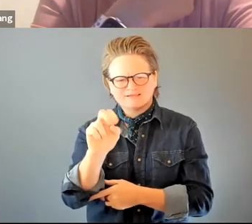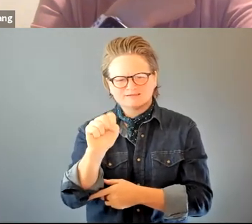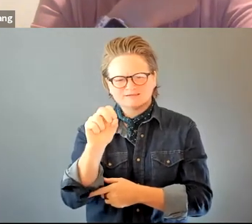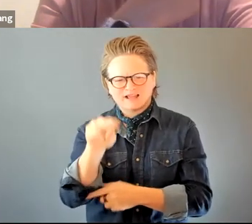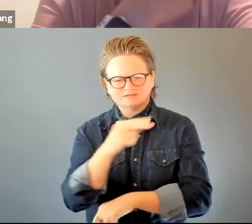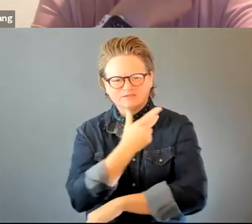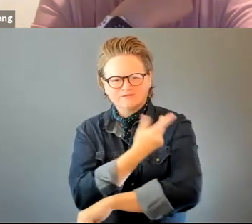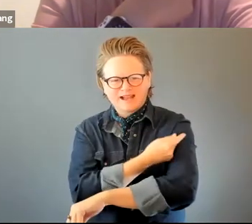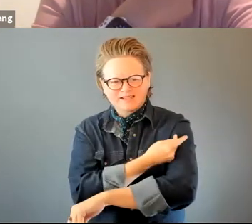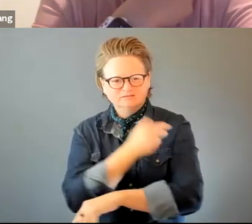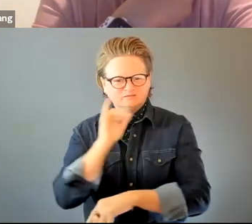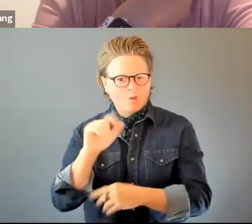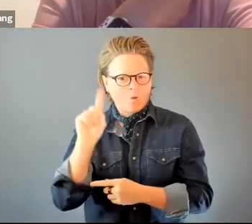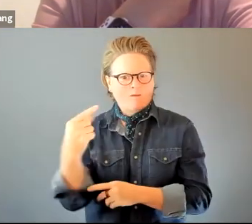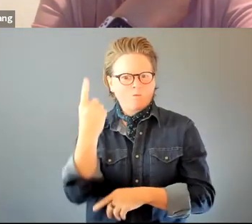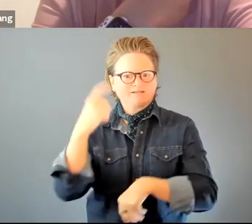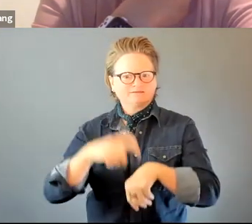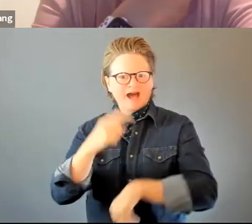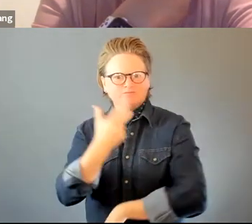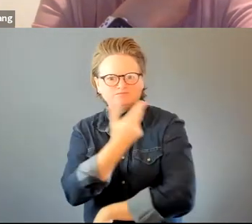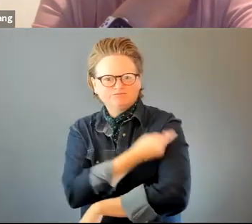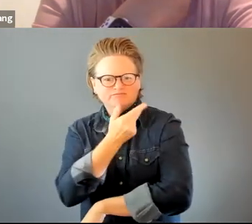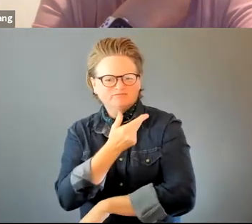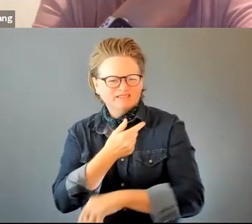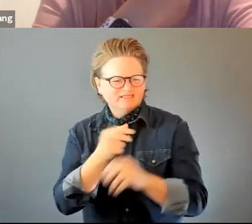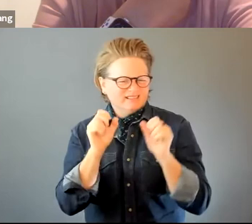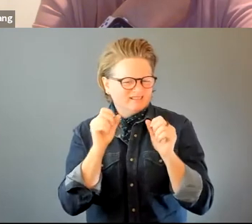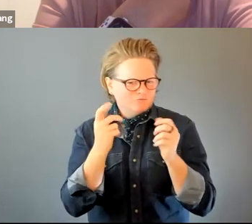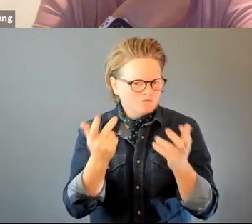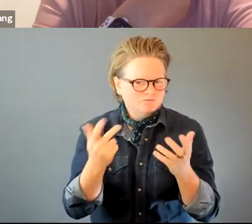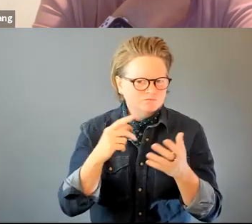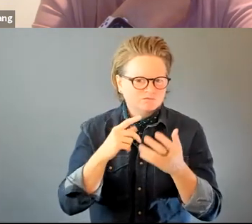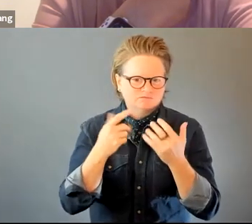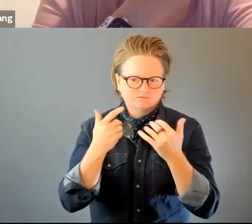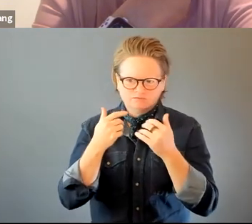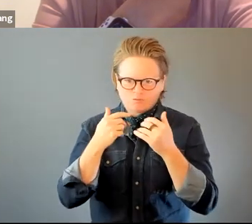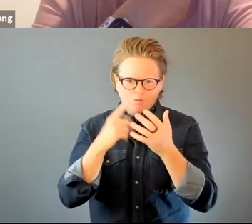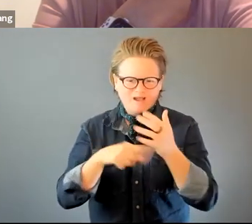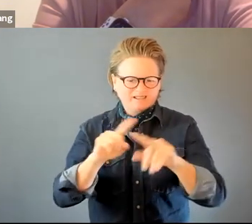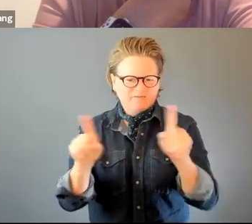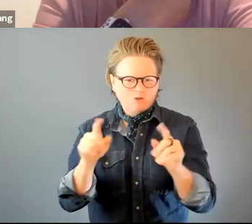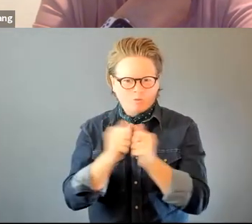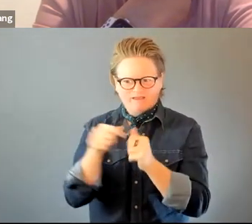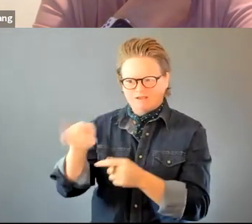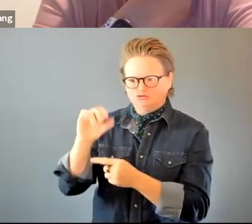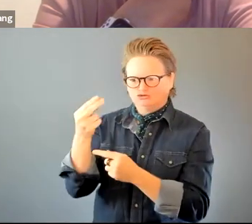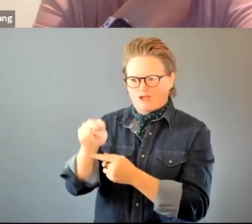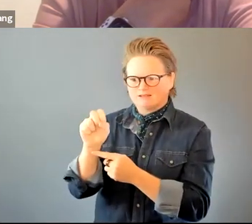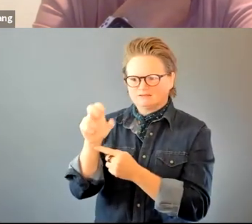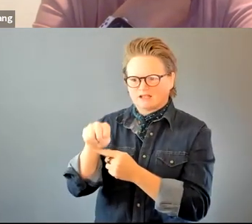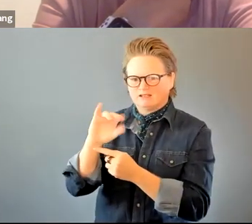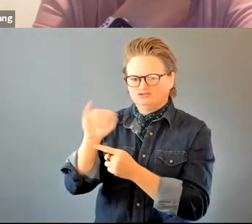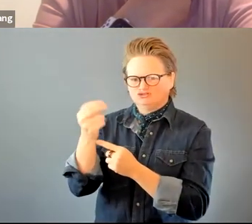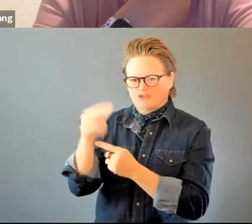& Johnson, it has their vaccine that's going to be coming out, and it seems like it's only a one-time deal, one-time shot.